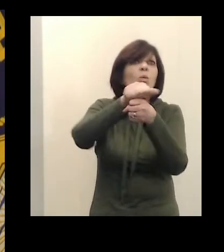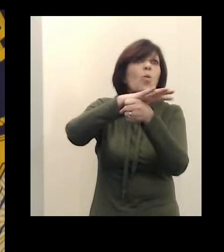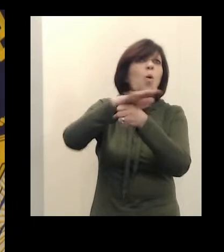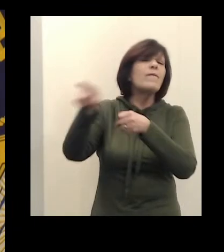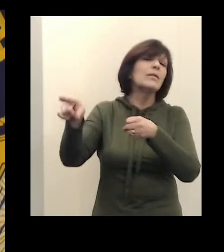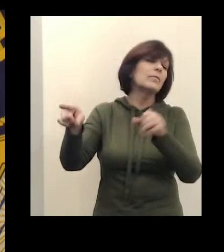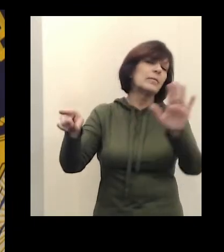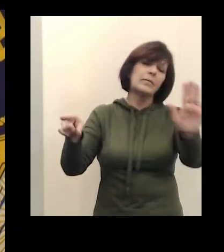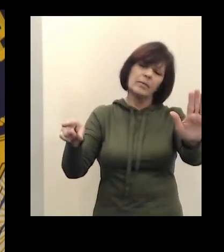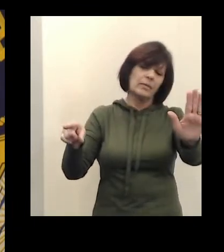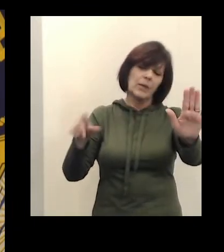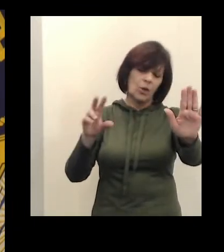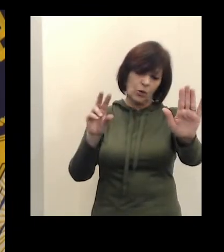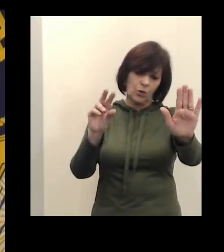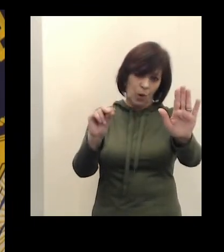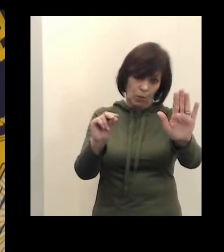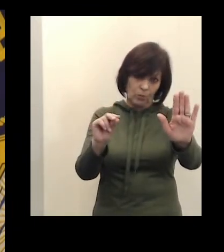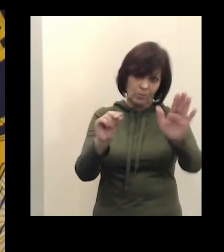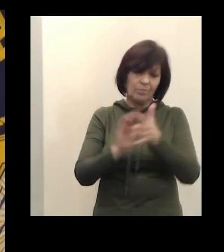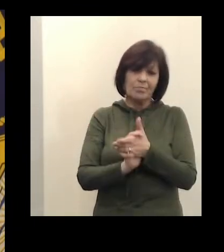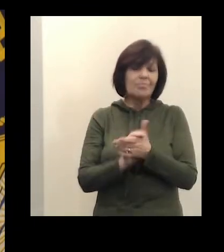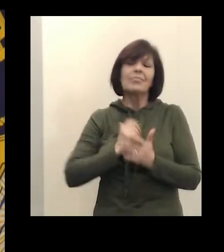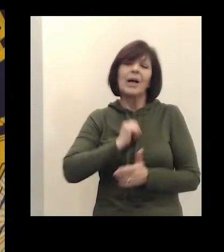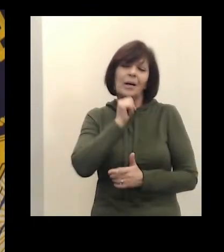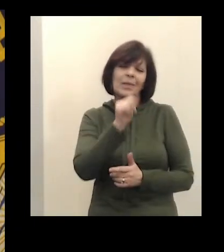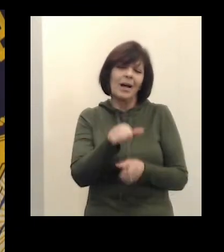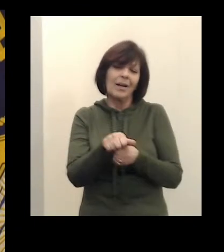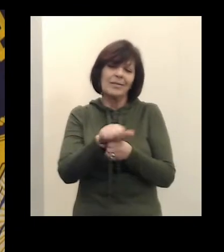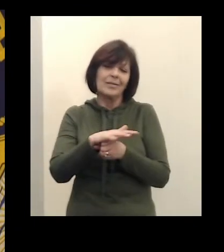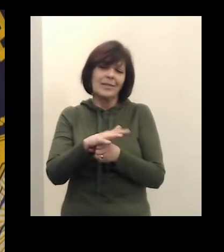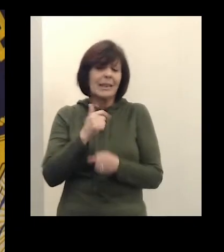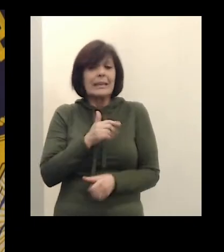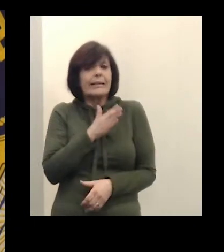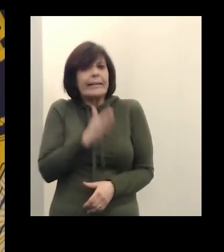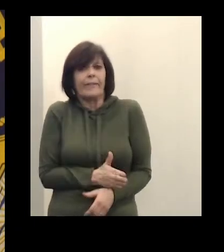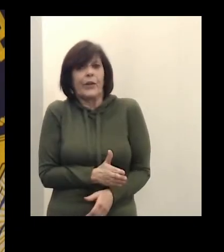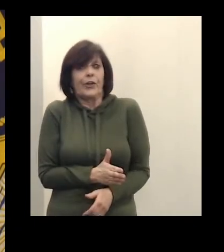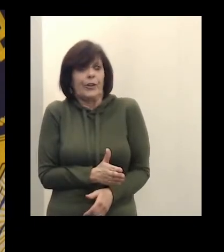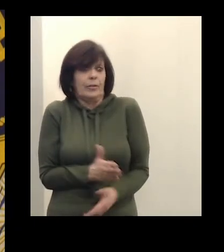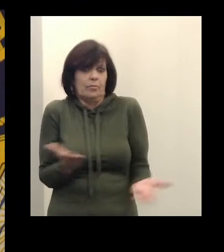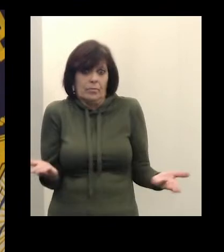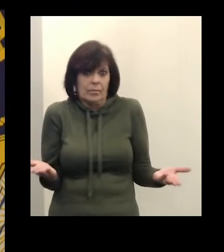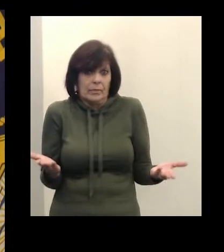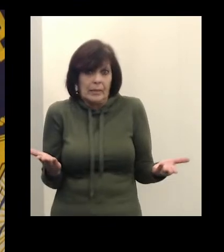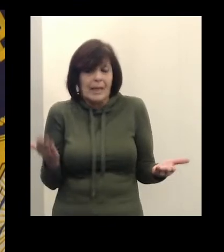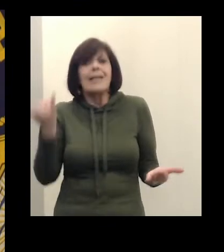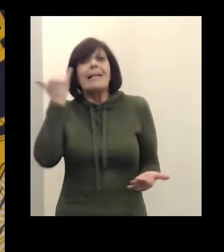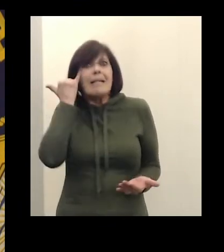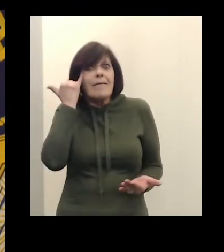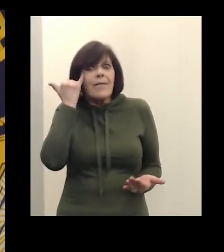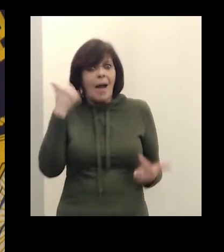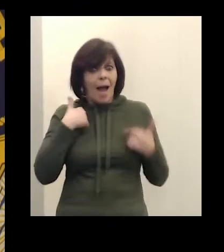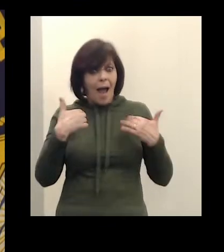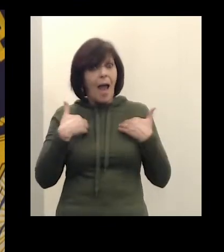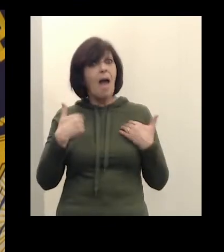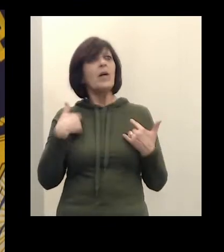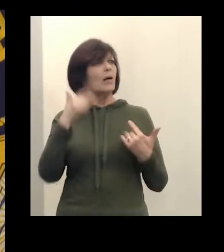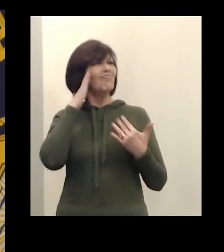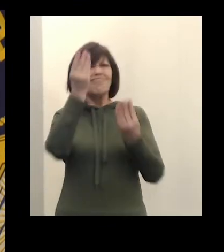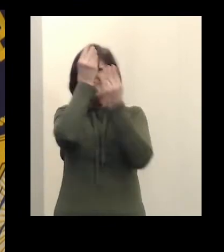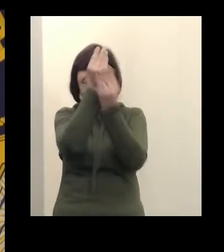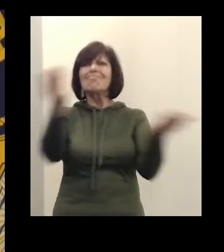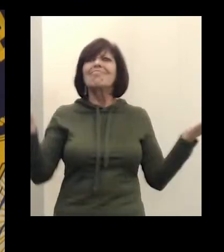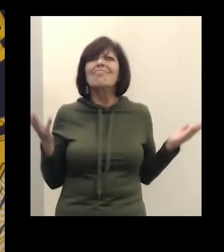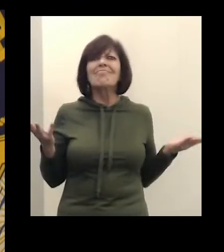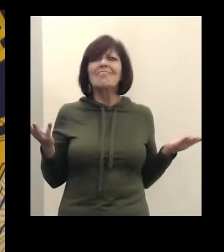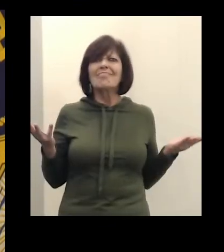is no. I am not COVID. I have never had COVID to my knowledge. If I have COVID, I'll let the public know about it. I mean, it's